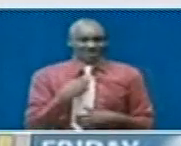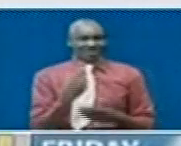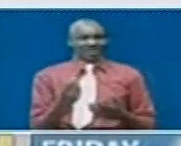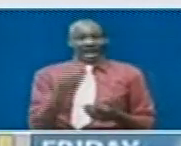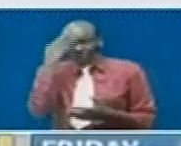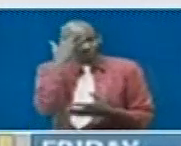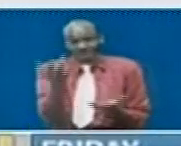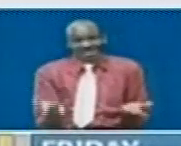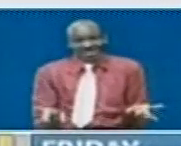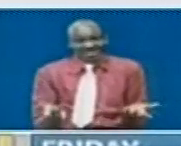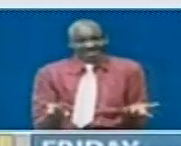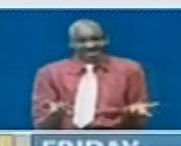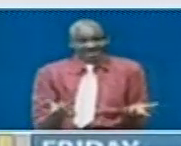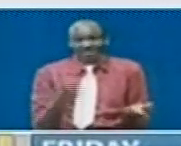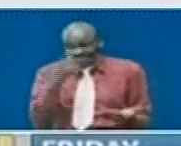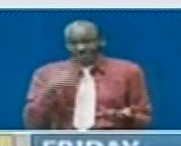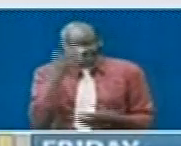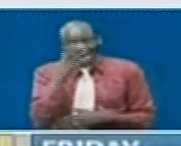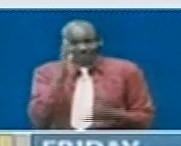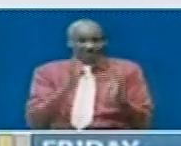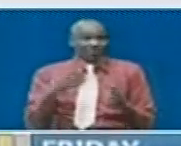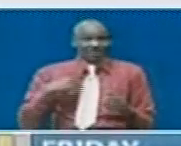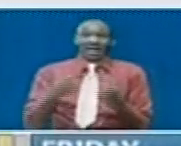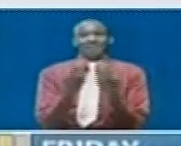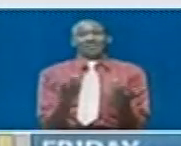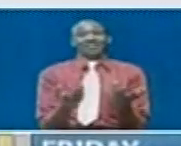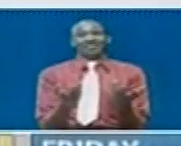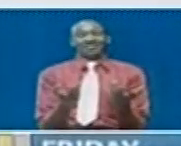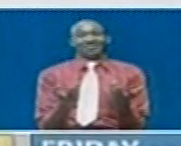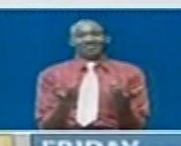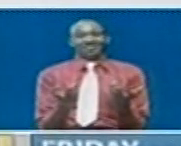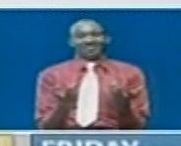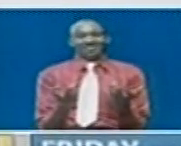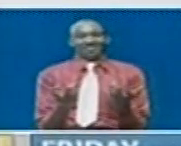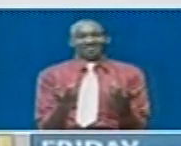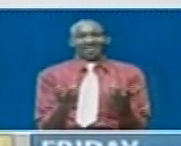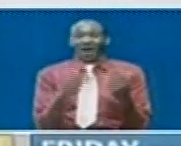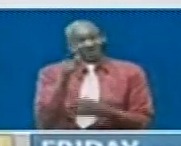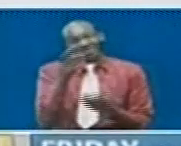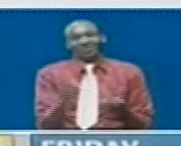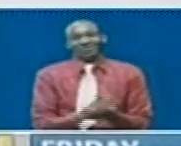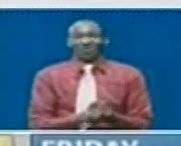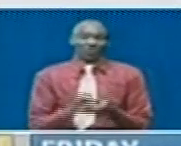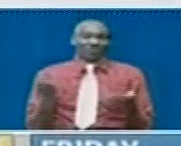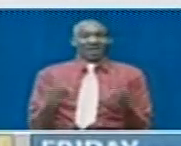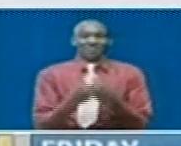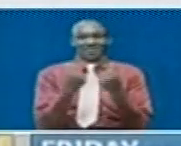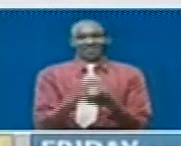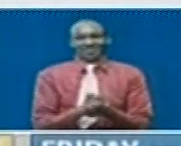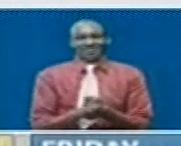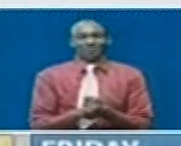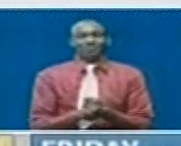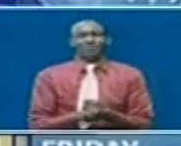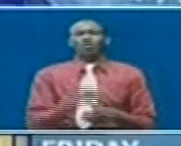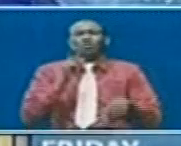don't know why. As I said, I was a shy person, so sometimes it scares me. I'm like, oh my goodness. Hi, how are you? Oh gosh.